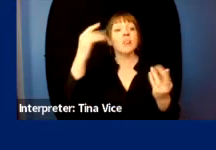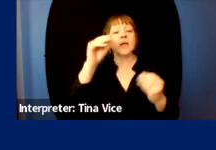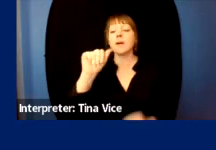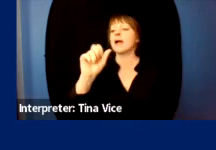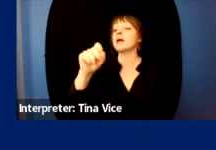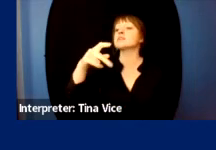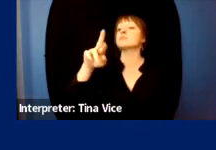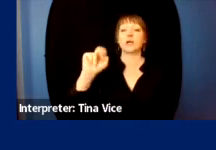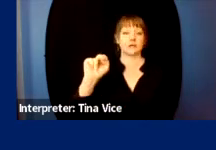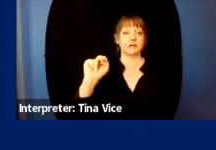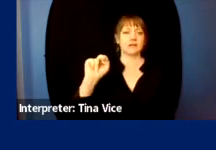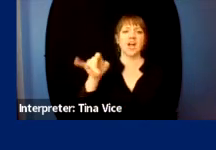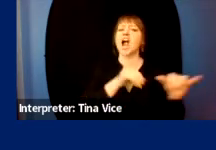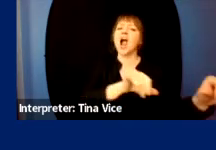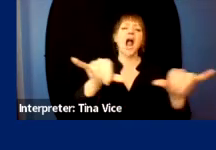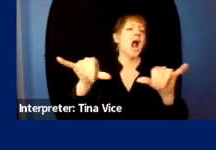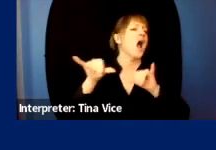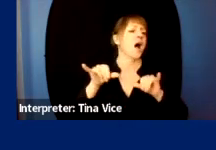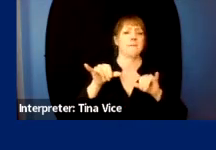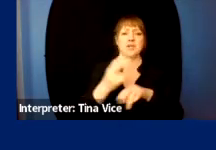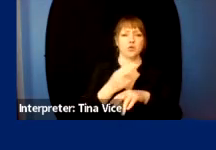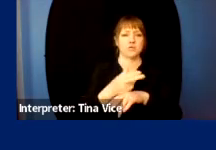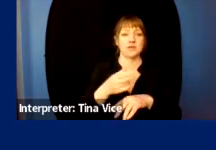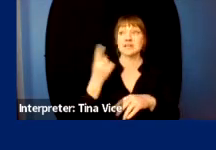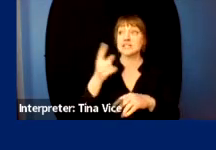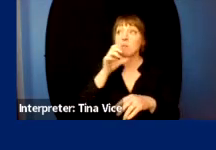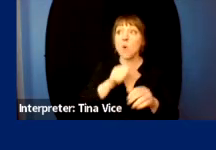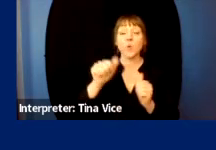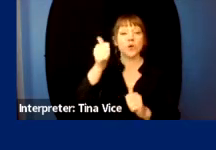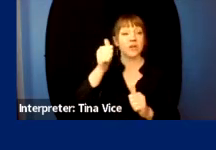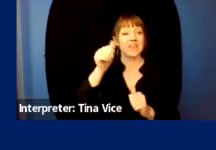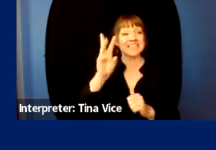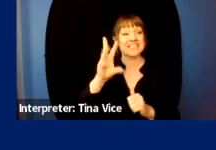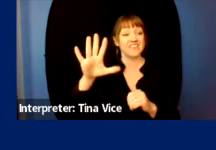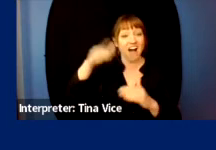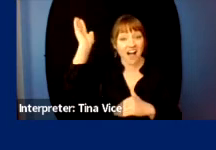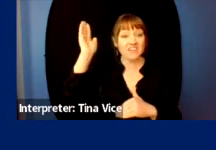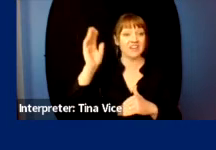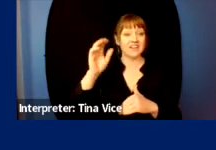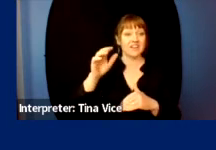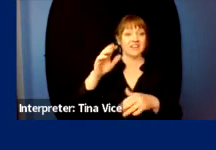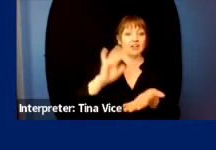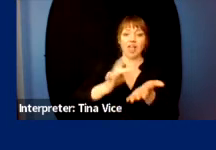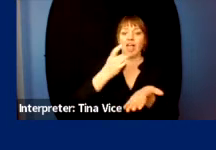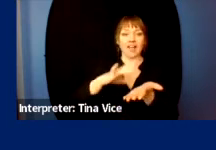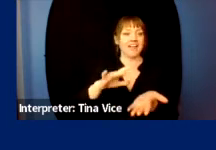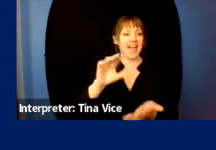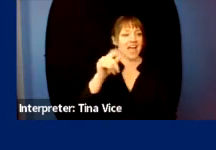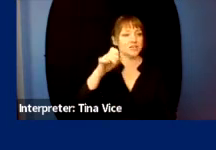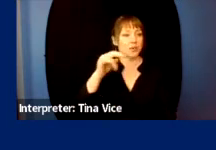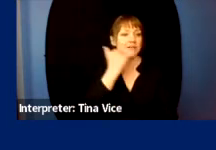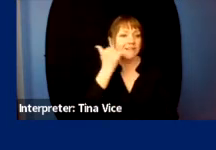used medications in America. If you know somebody who's over 65 who's not on a blood thinner or aspirin, like very, very rare,